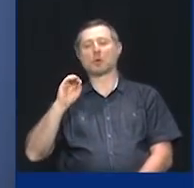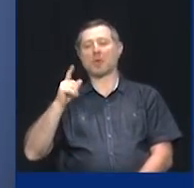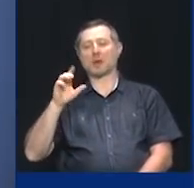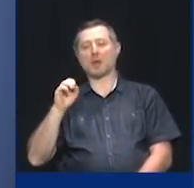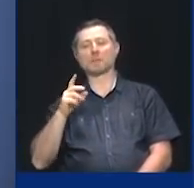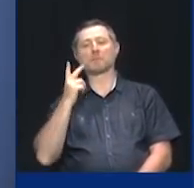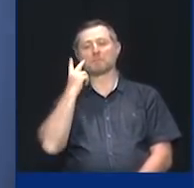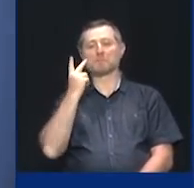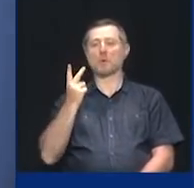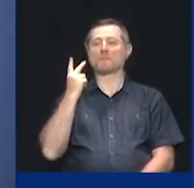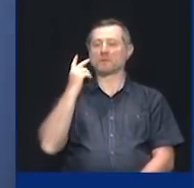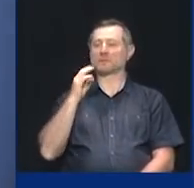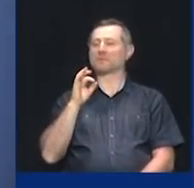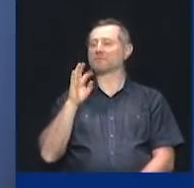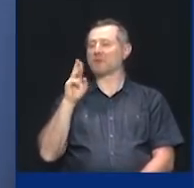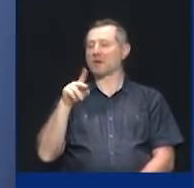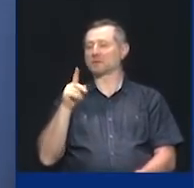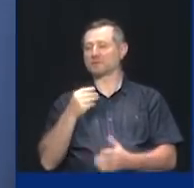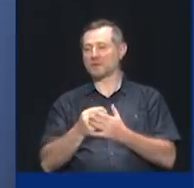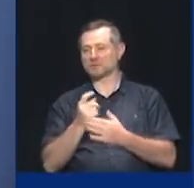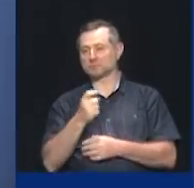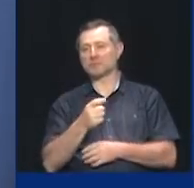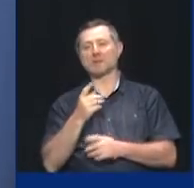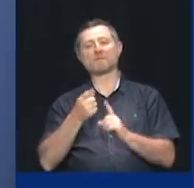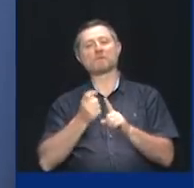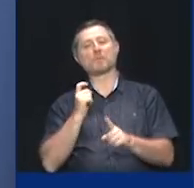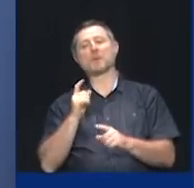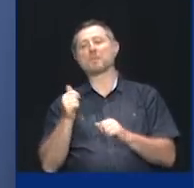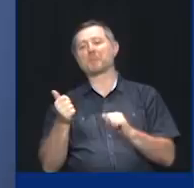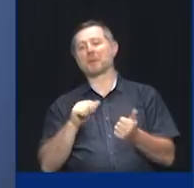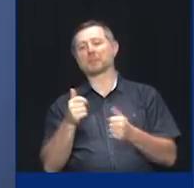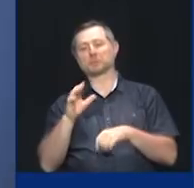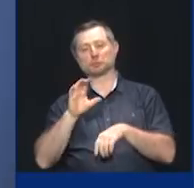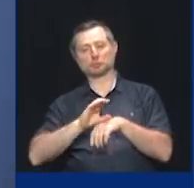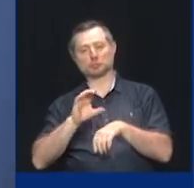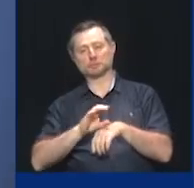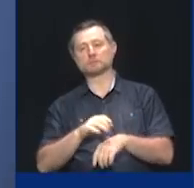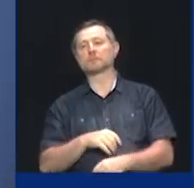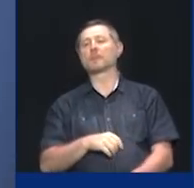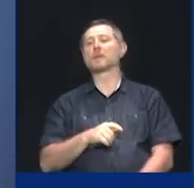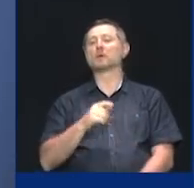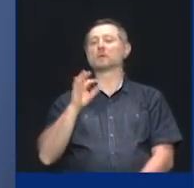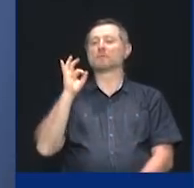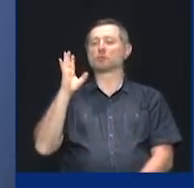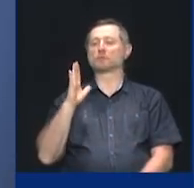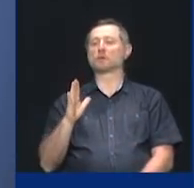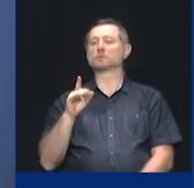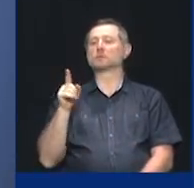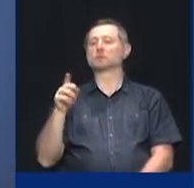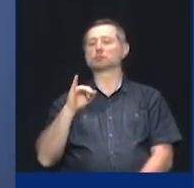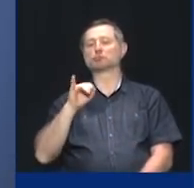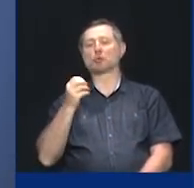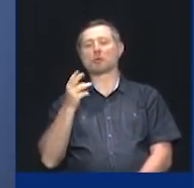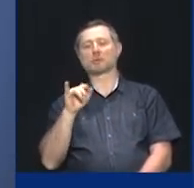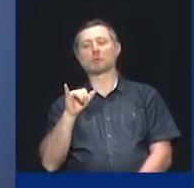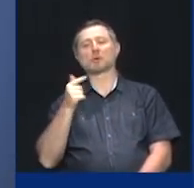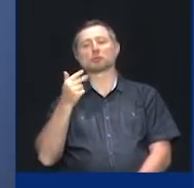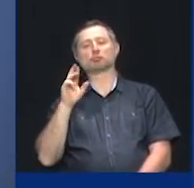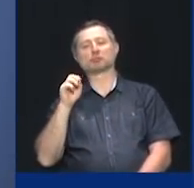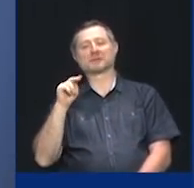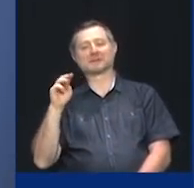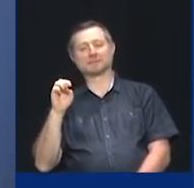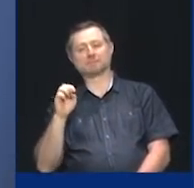Richardson from Grace Baptist Church. Reverend Dr. Johnny Green from Mount Nebo Baptist Church and President and CEO